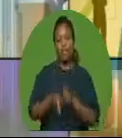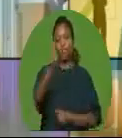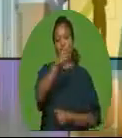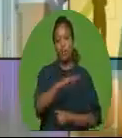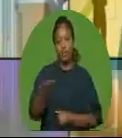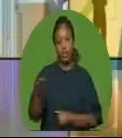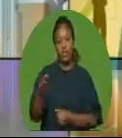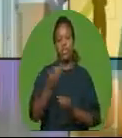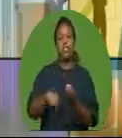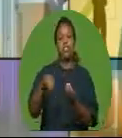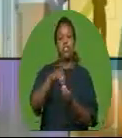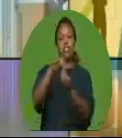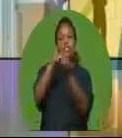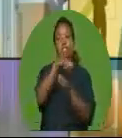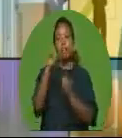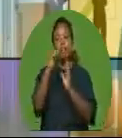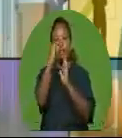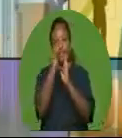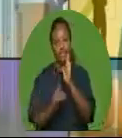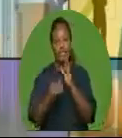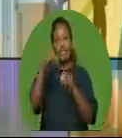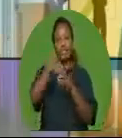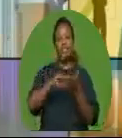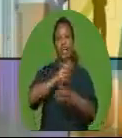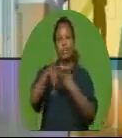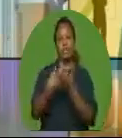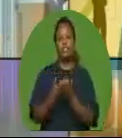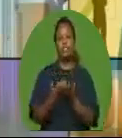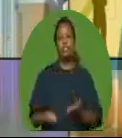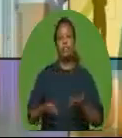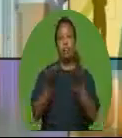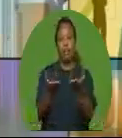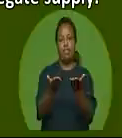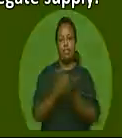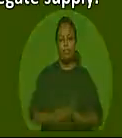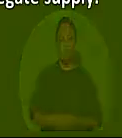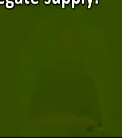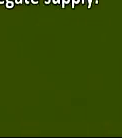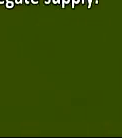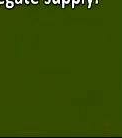explain graphically the increase and decrease in aggregate supply.